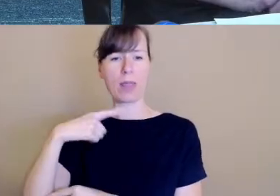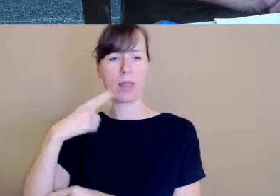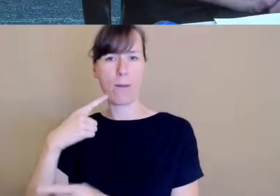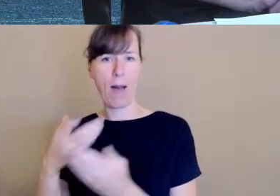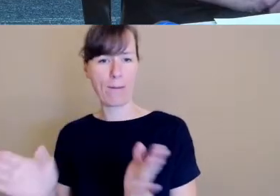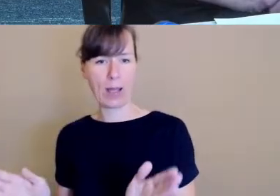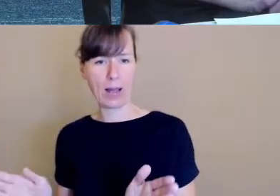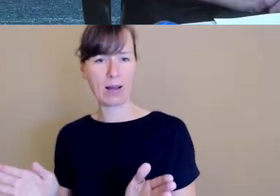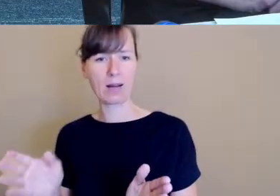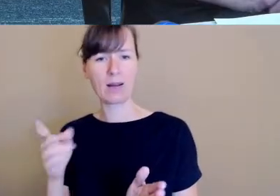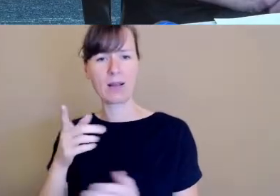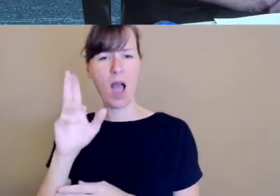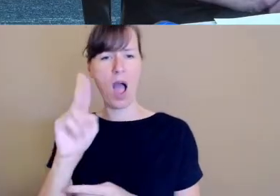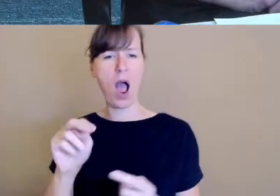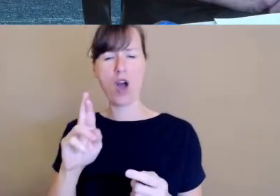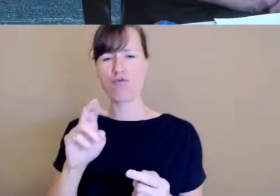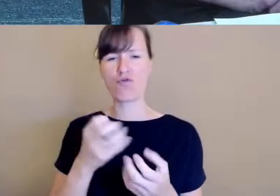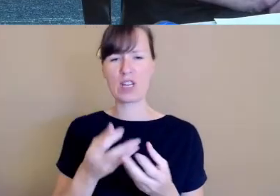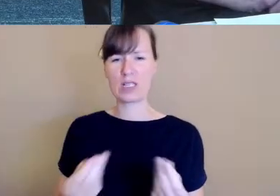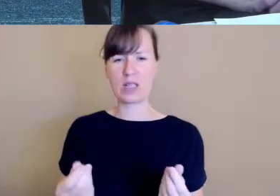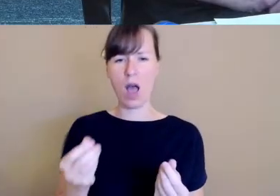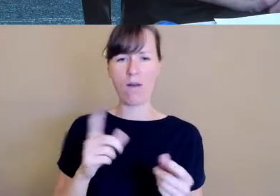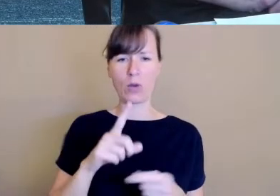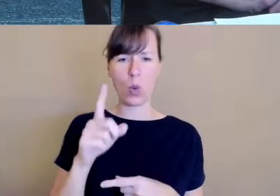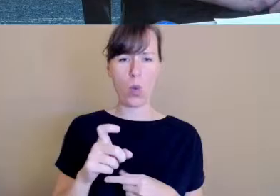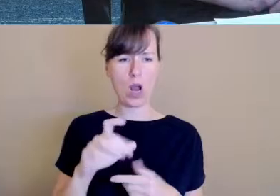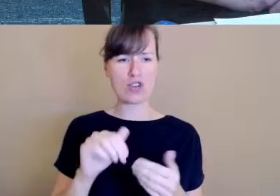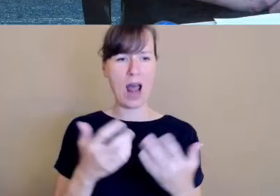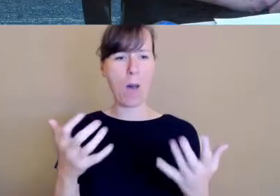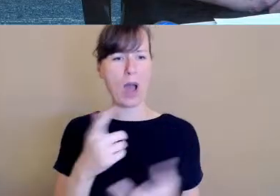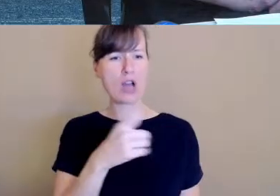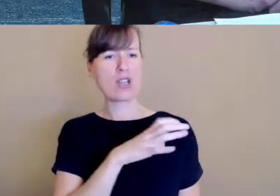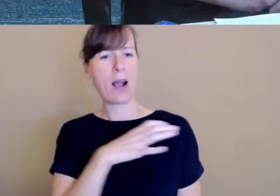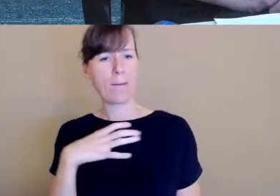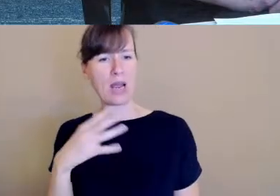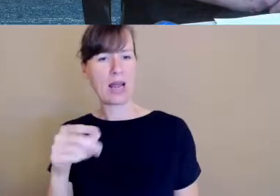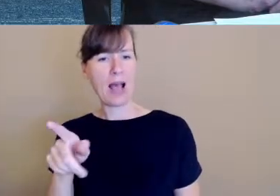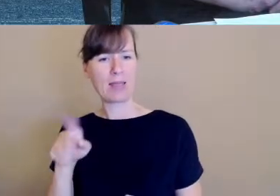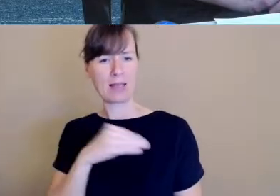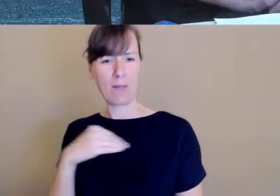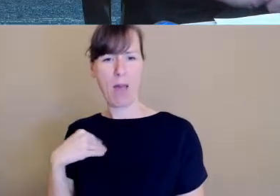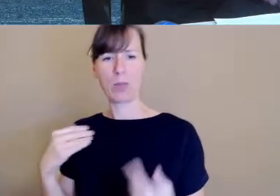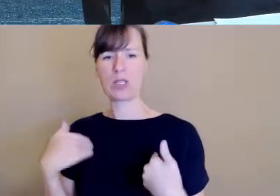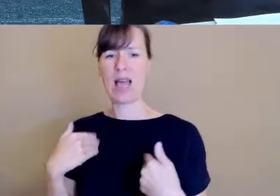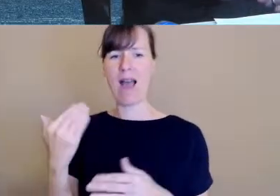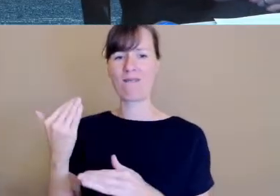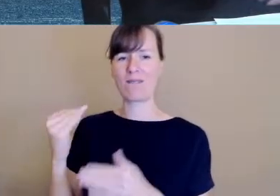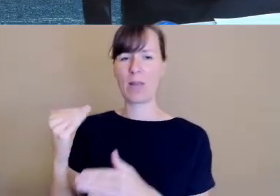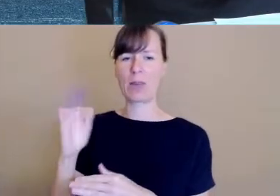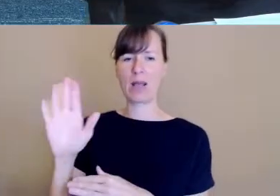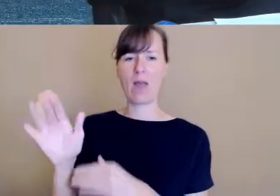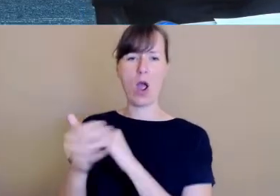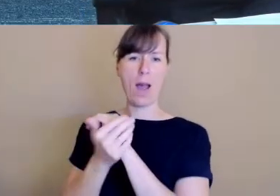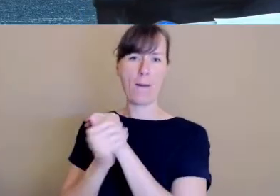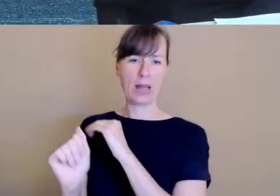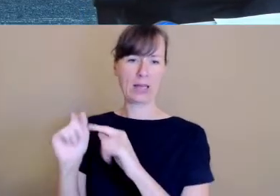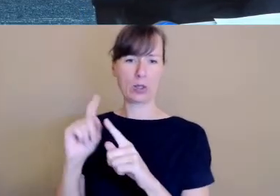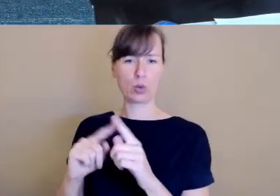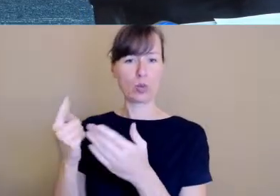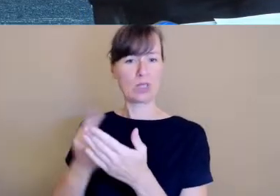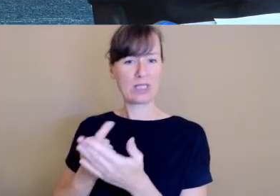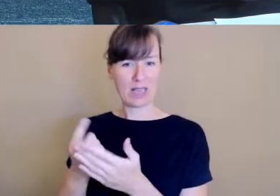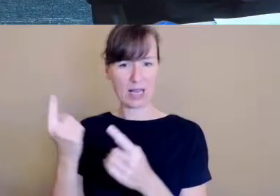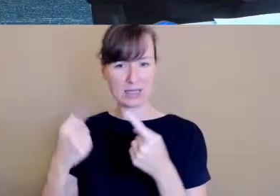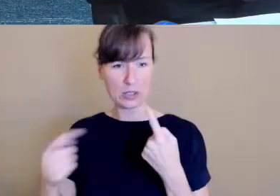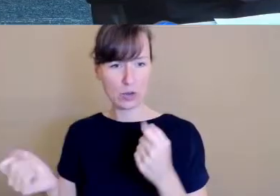by entering into this MOU. By signing, the committee is affirming that it functions as an advisory body. All